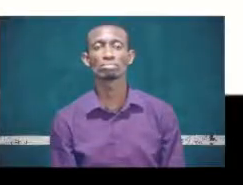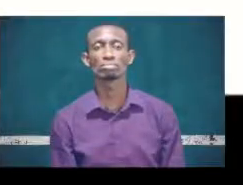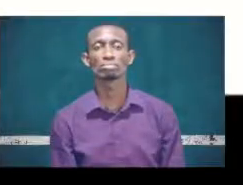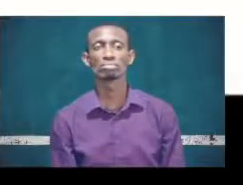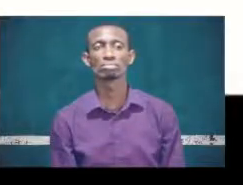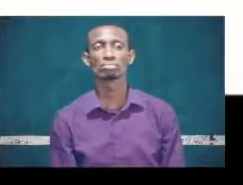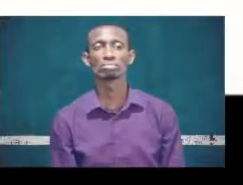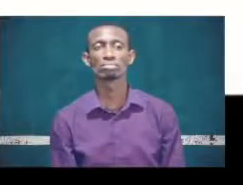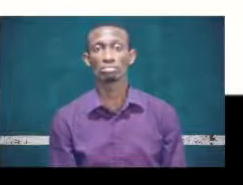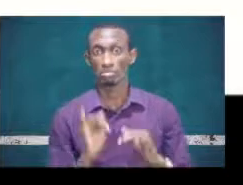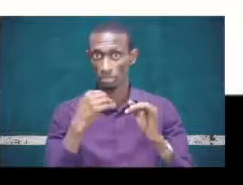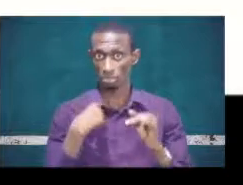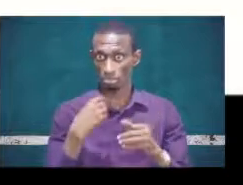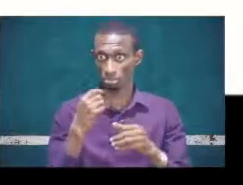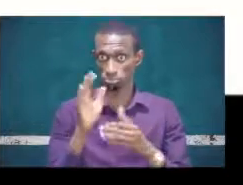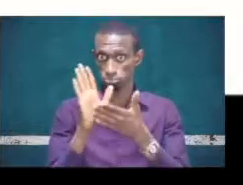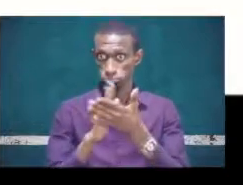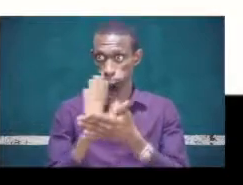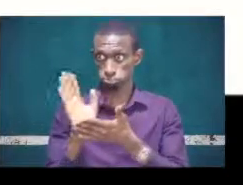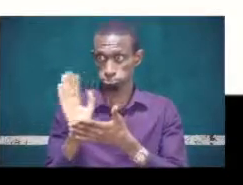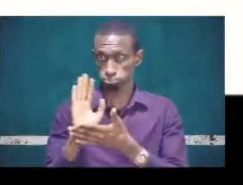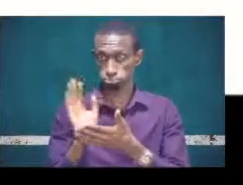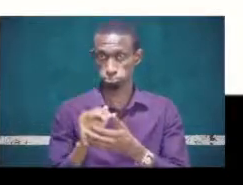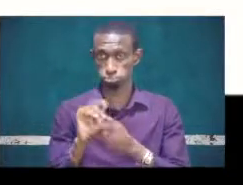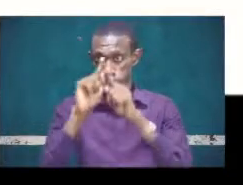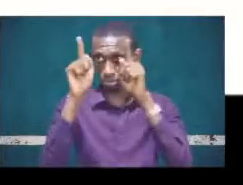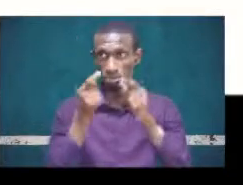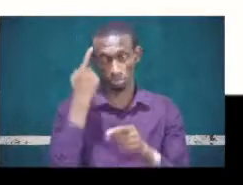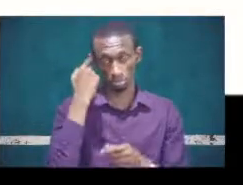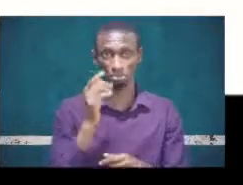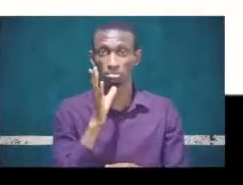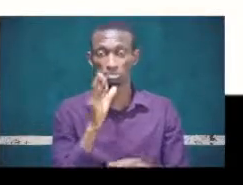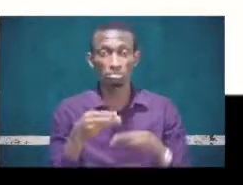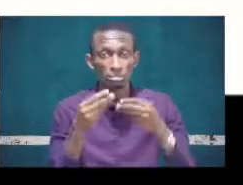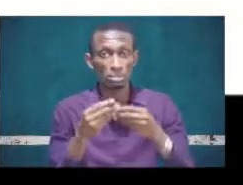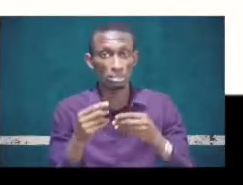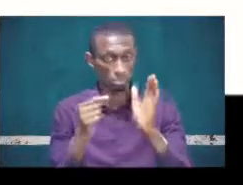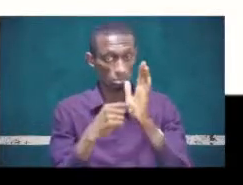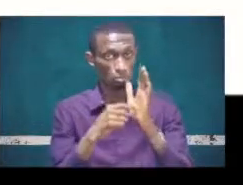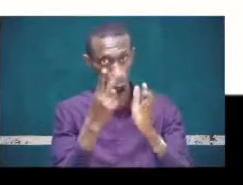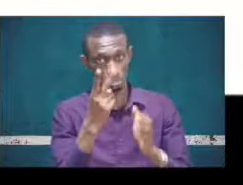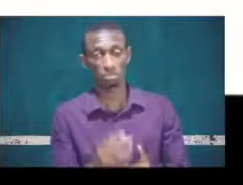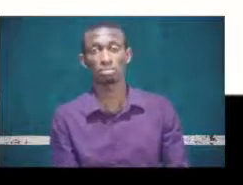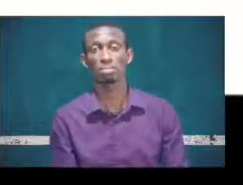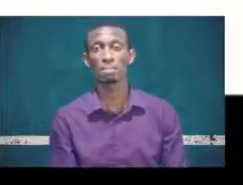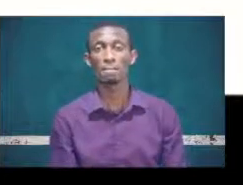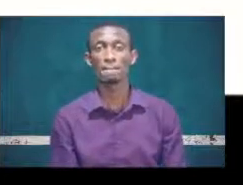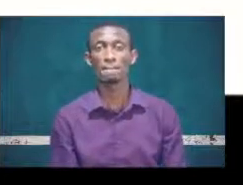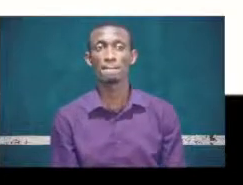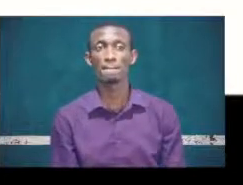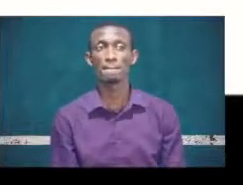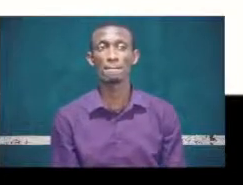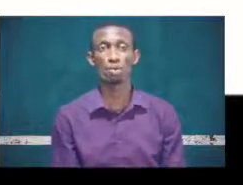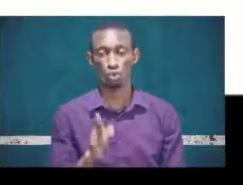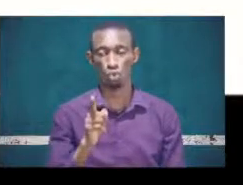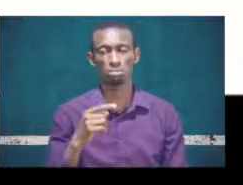But when I'm preparing the chalkboard, when I give you the second example, you can take